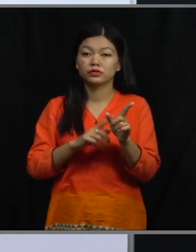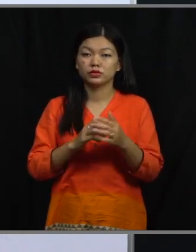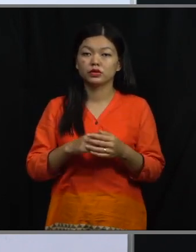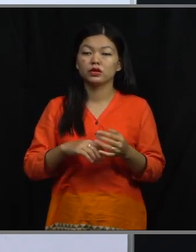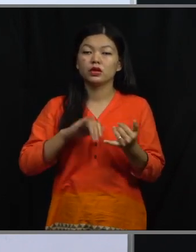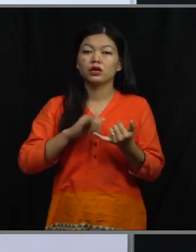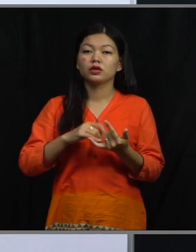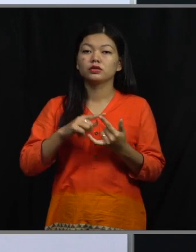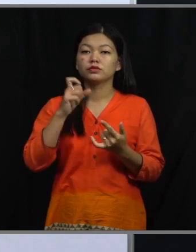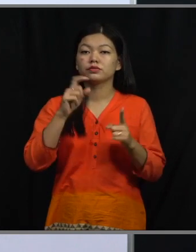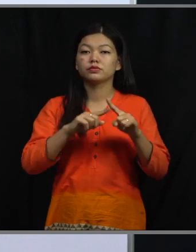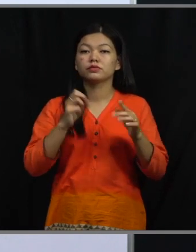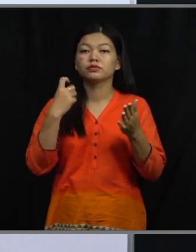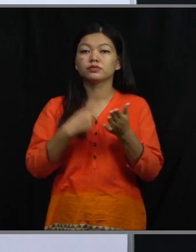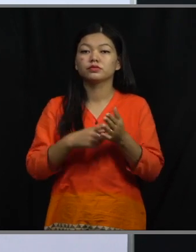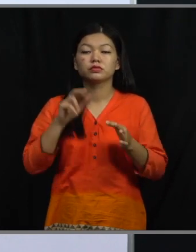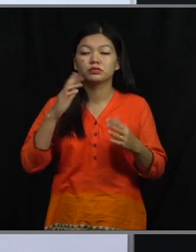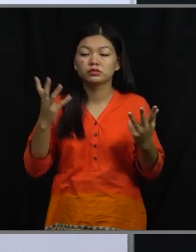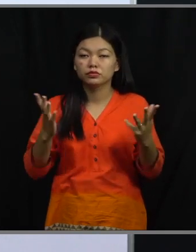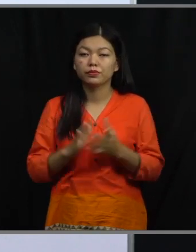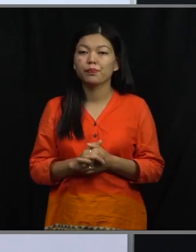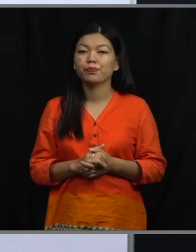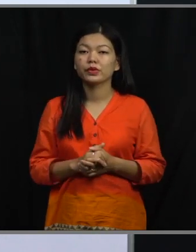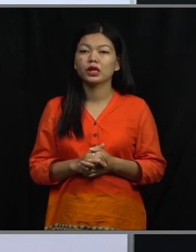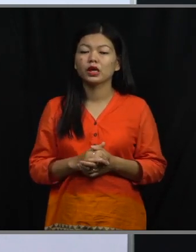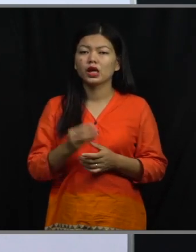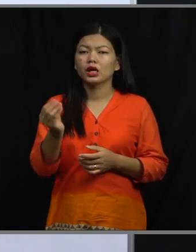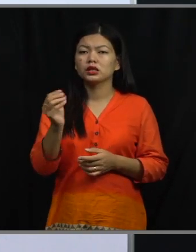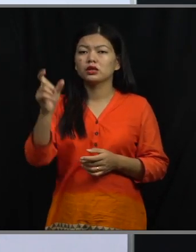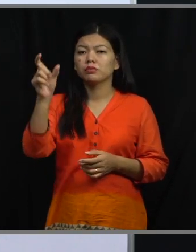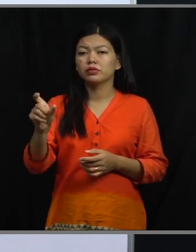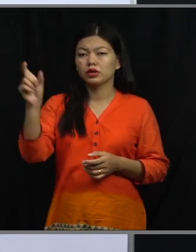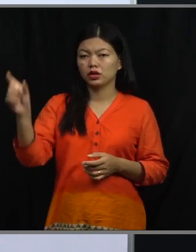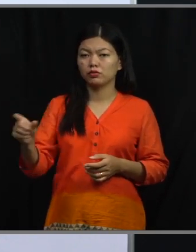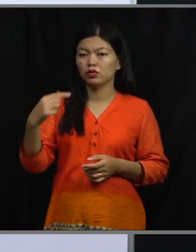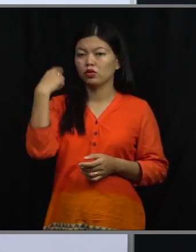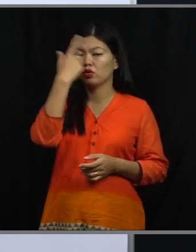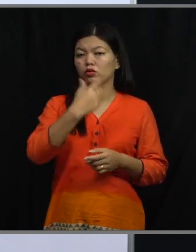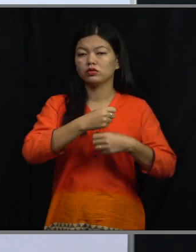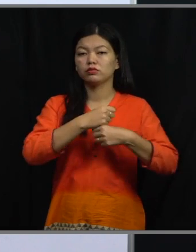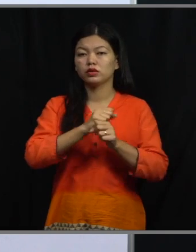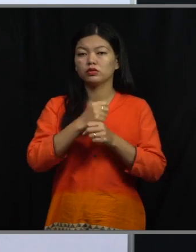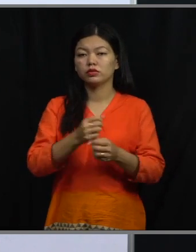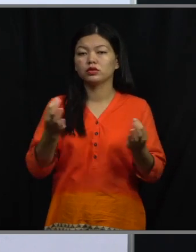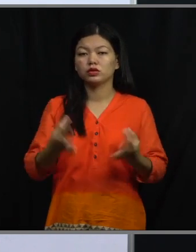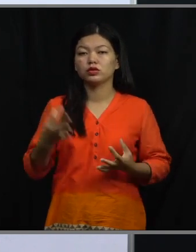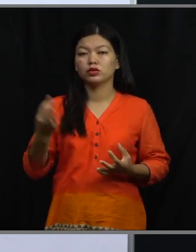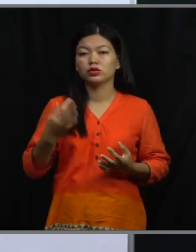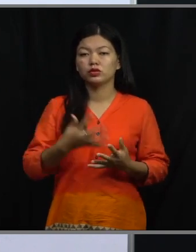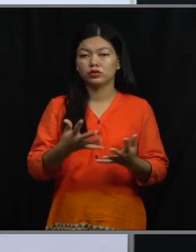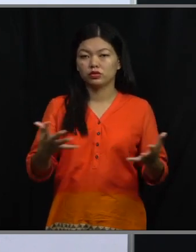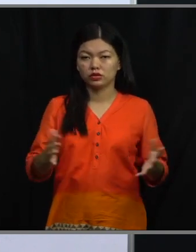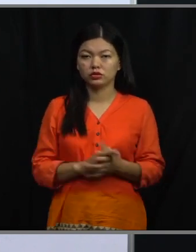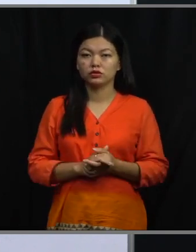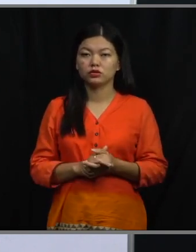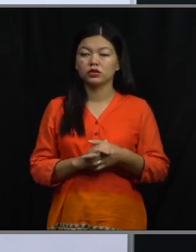secondary sector, you know, secondary sector in the sense, you know, someone who is engaged in the production sector. That is what it means here, okay. And tertiary